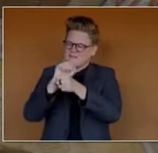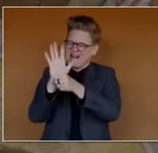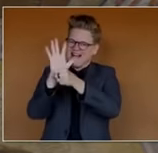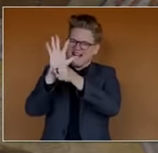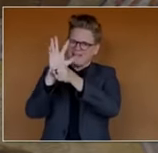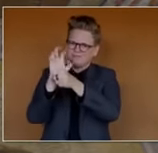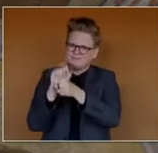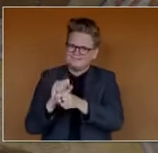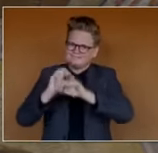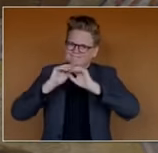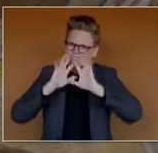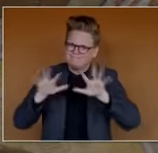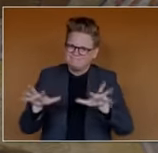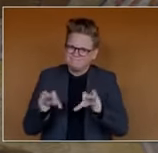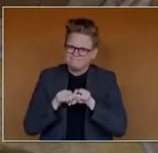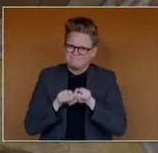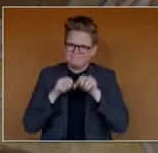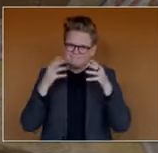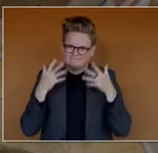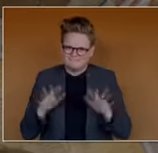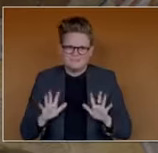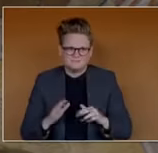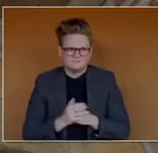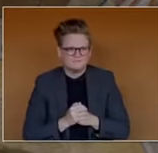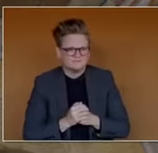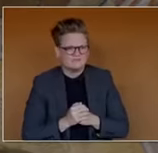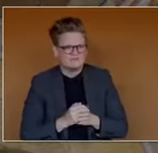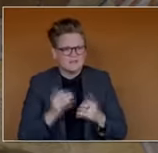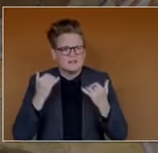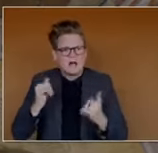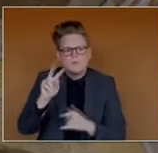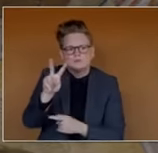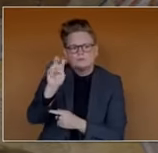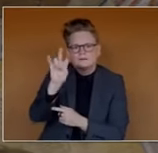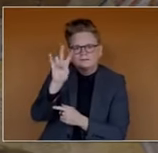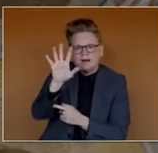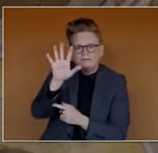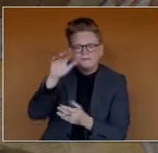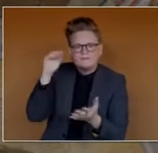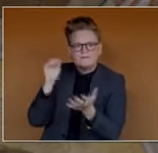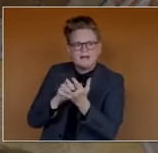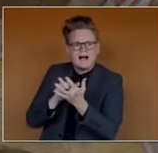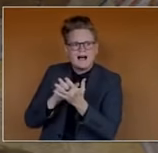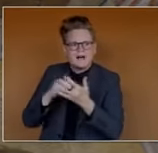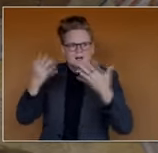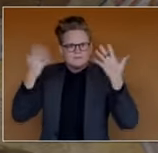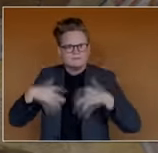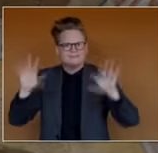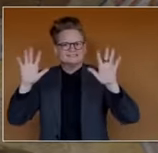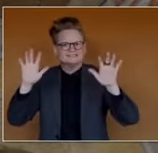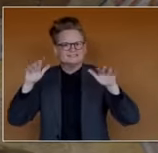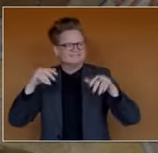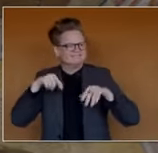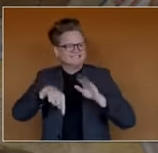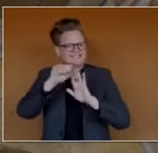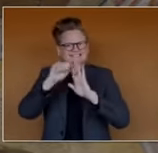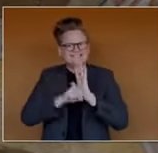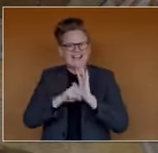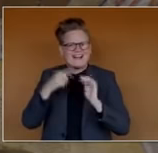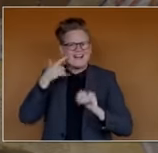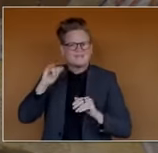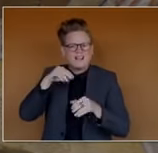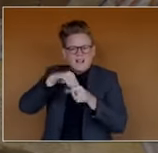275,000 jobs have been created in the last 2 months. In the state of California. 41% of America's